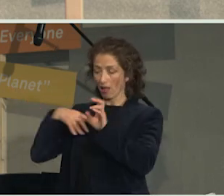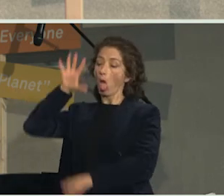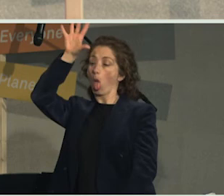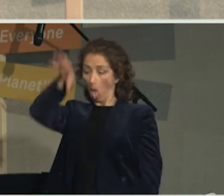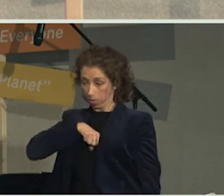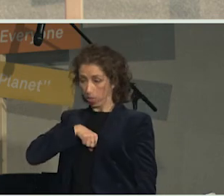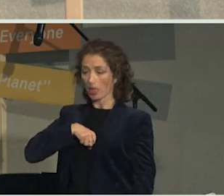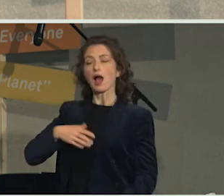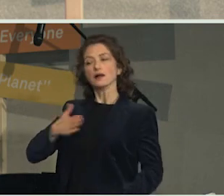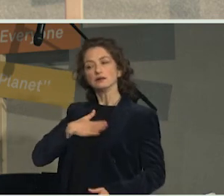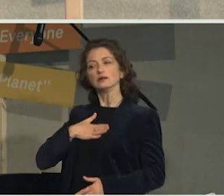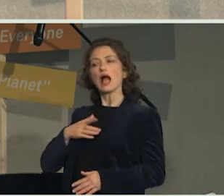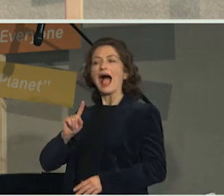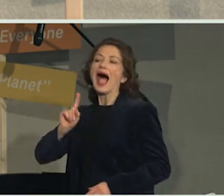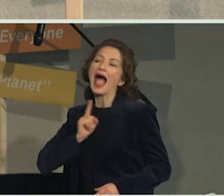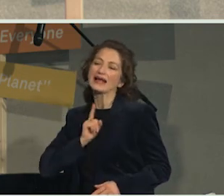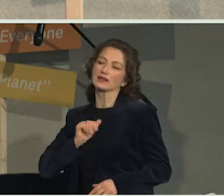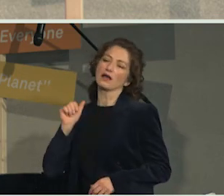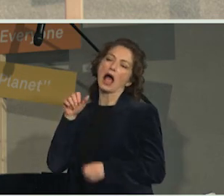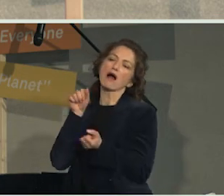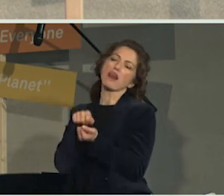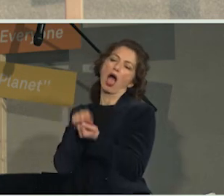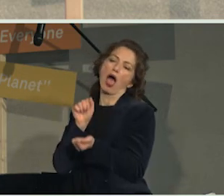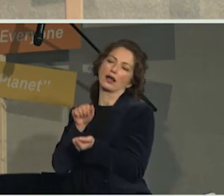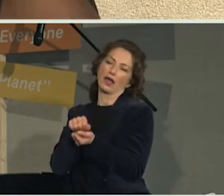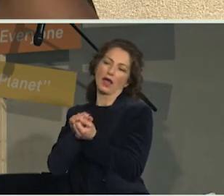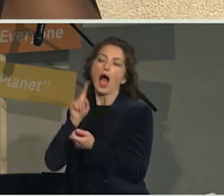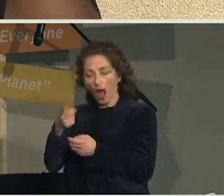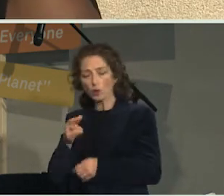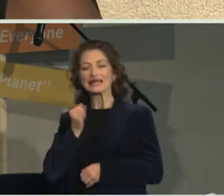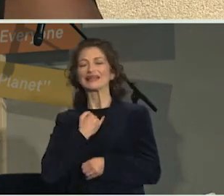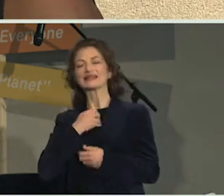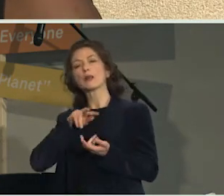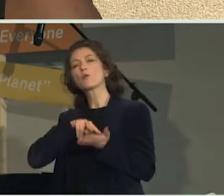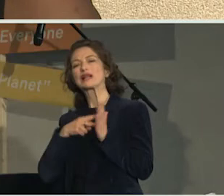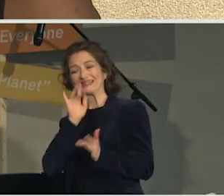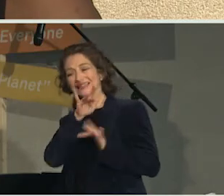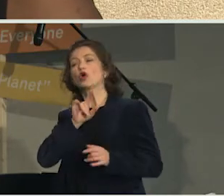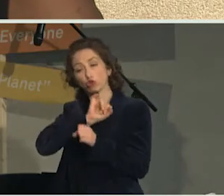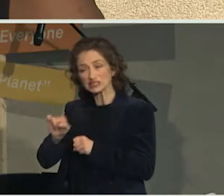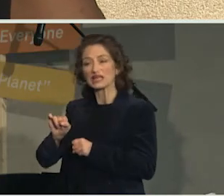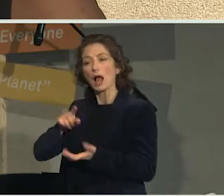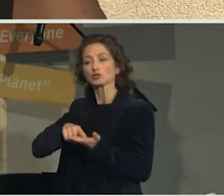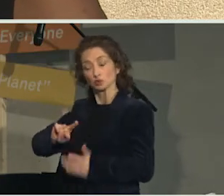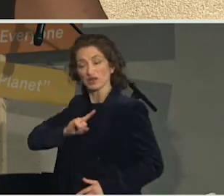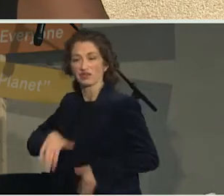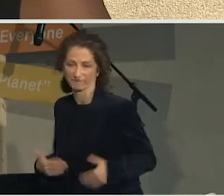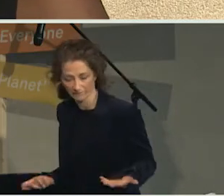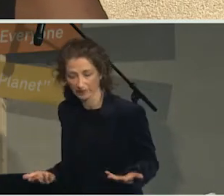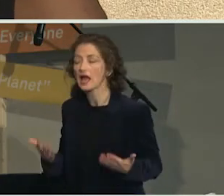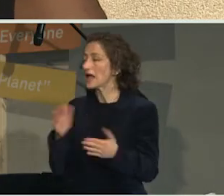gender grievance, even as they critique identity politics. So for example, a recent video complains